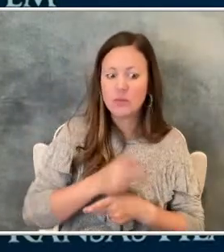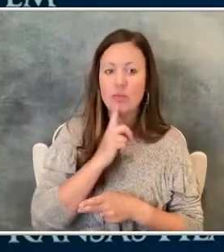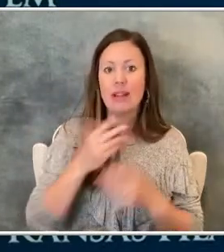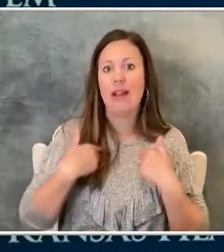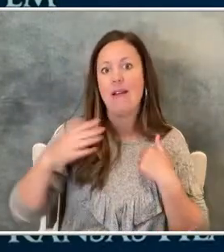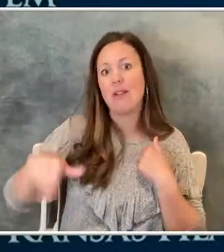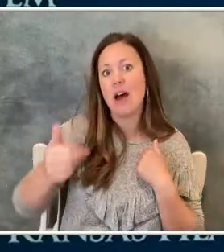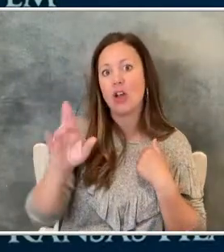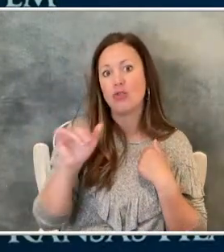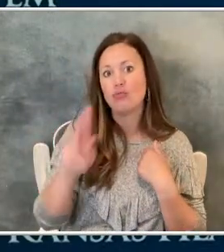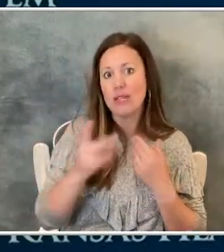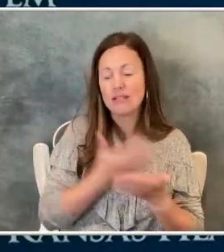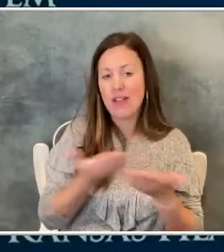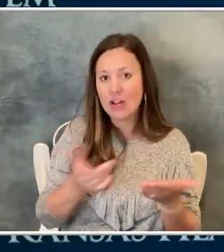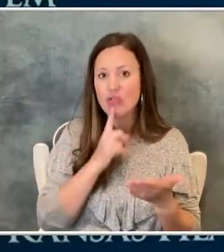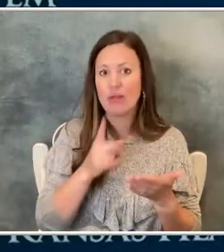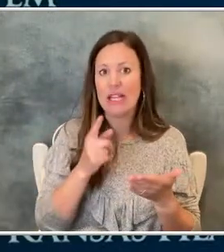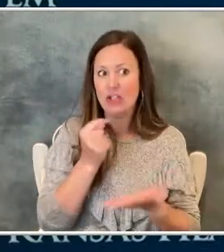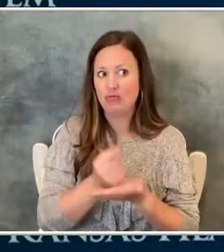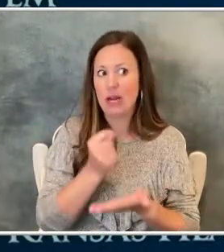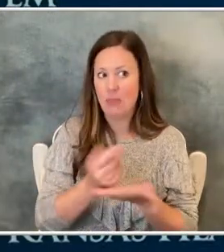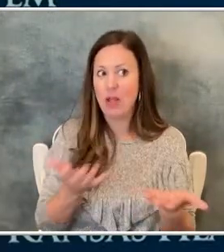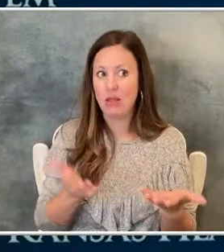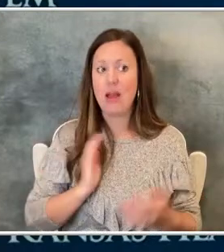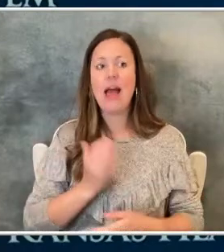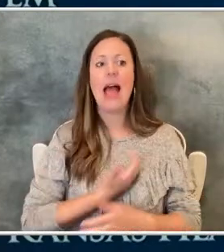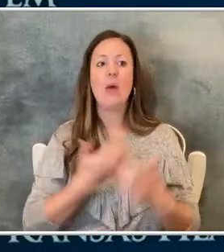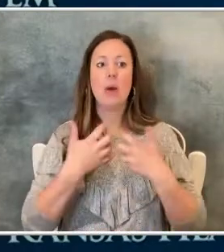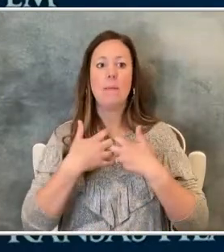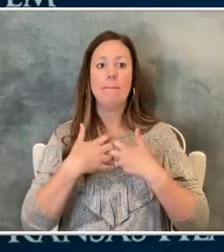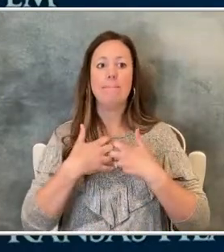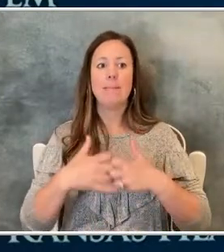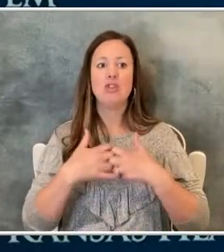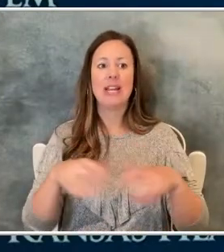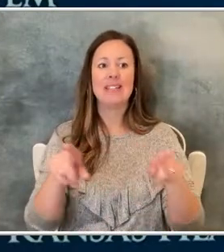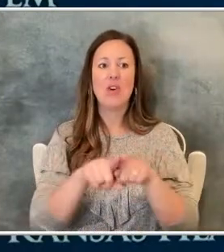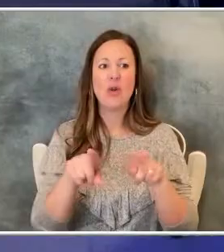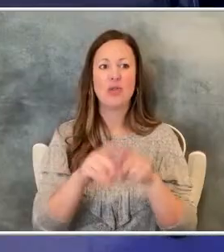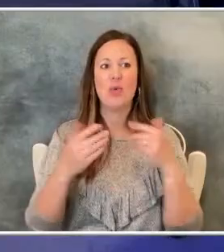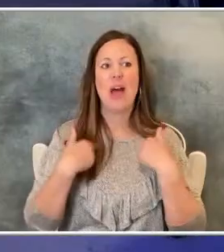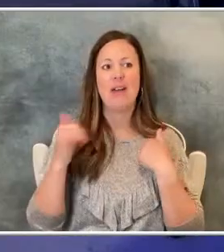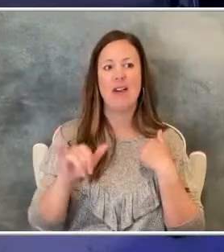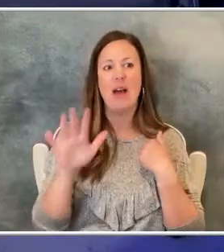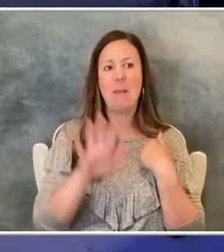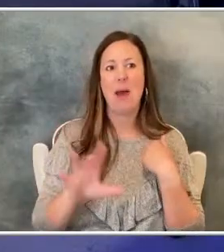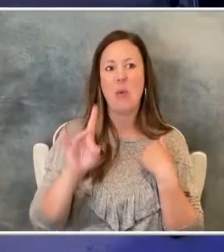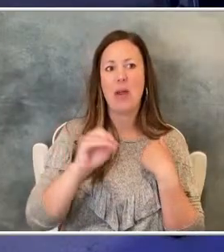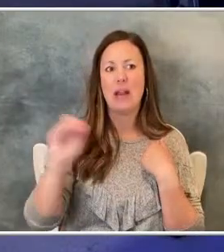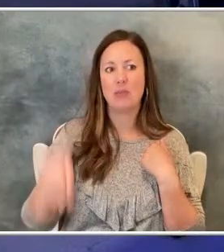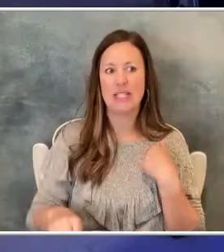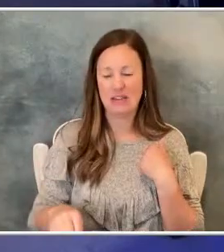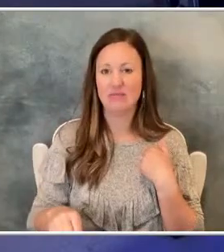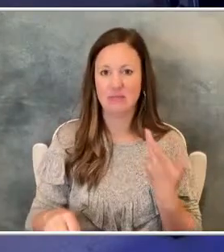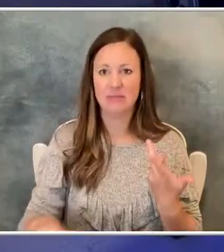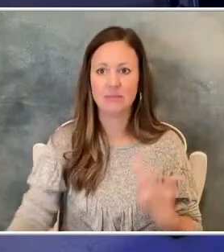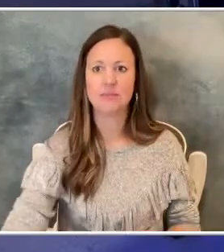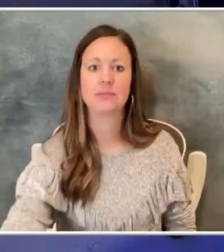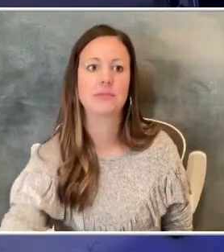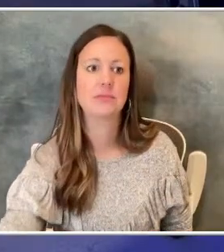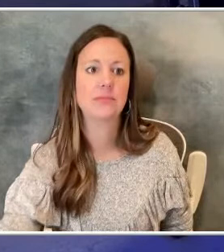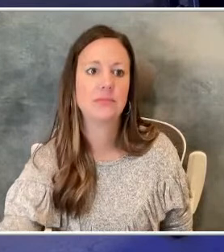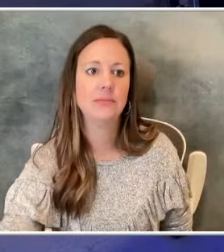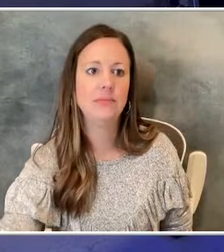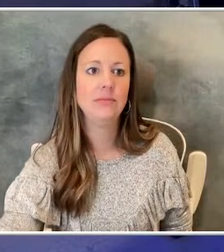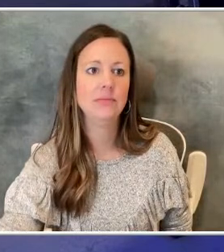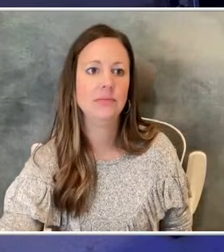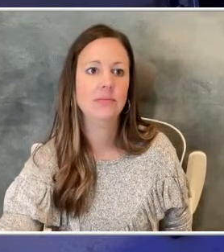at this point treatable. Our machines can lower this also by about 80%. Dr. Raghuveer, how often are you treating